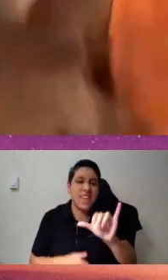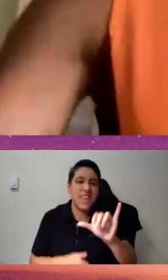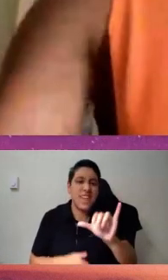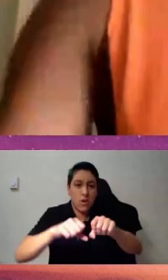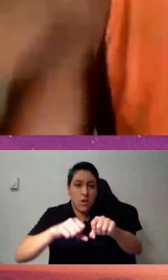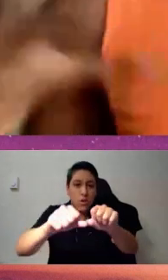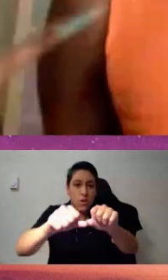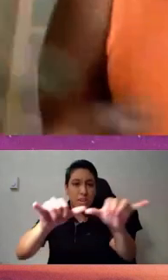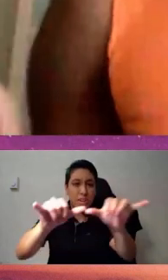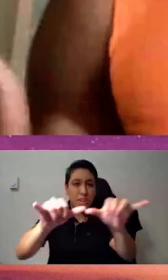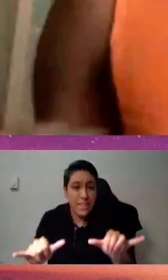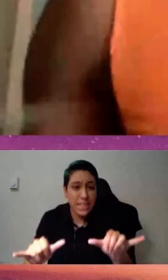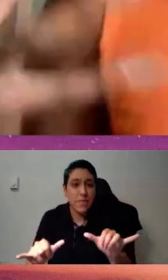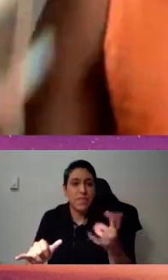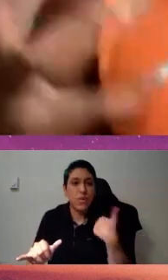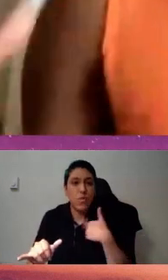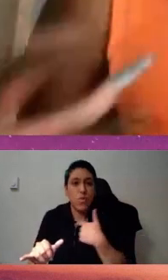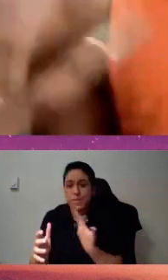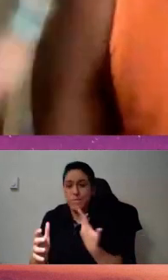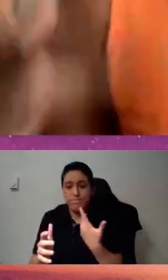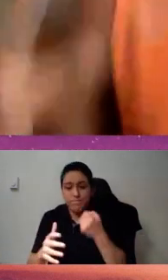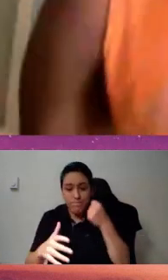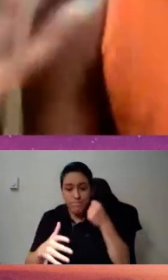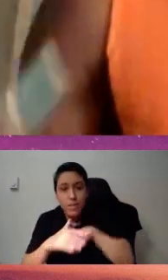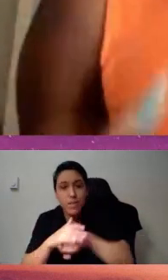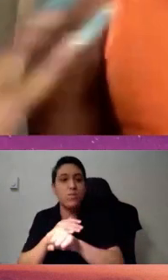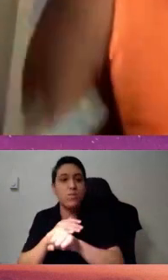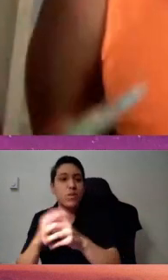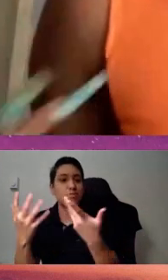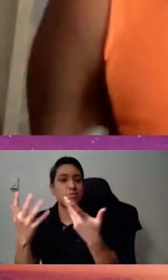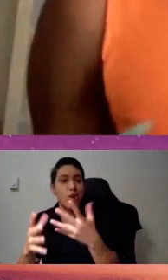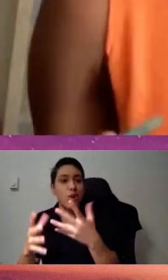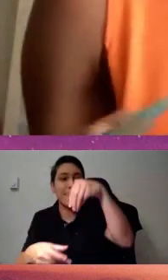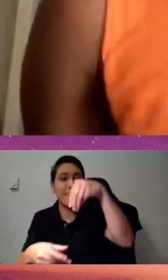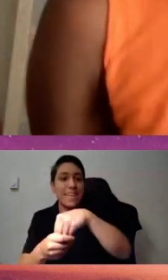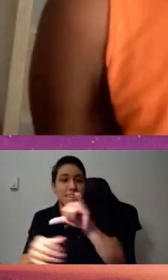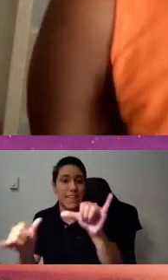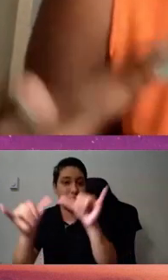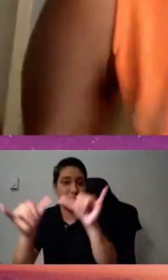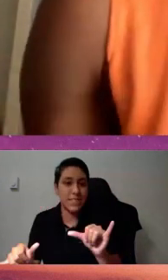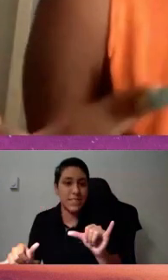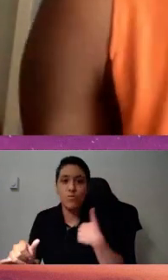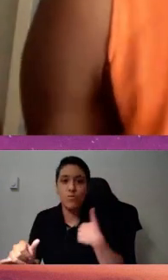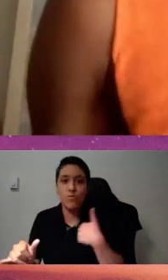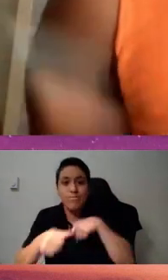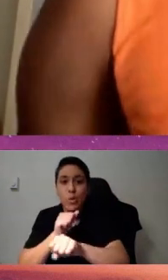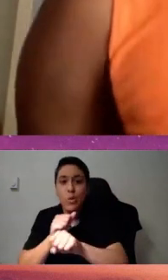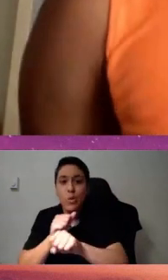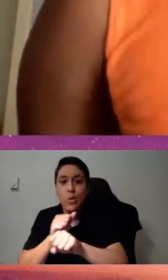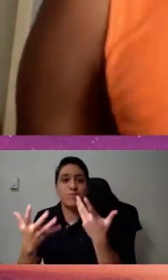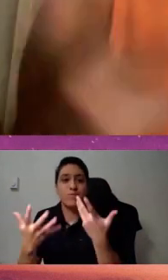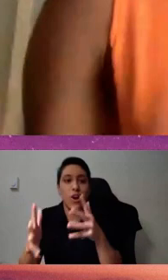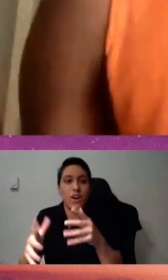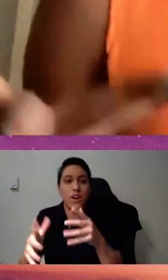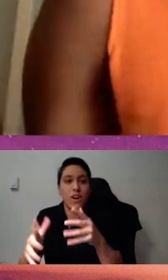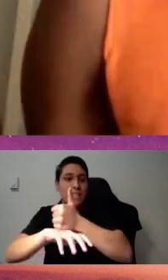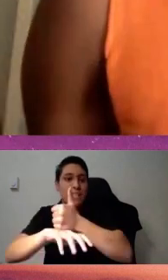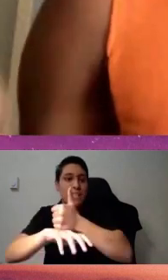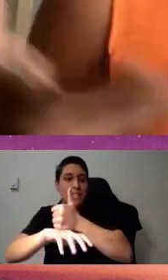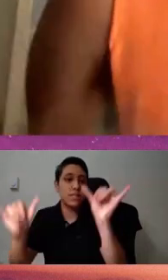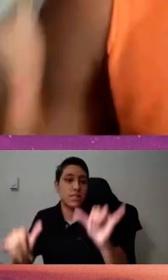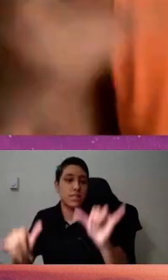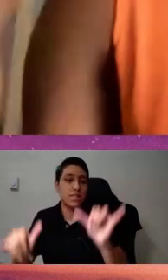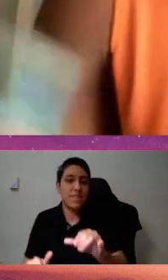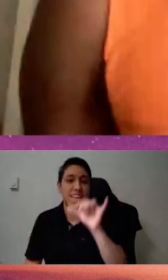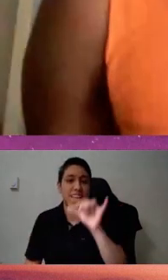it's just, we're born into it, it's the sin that we're born into, that is the sin, that is the